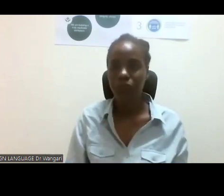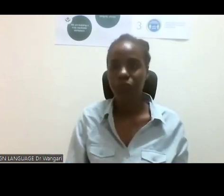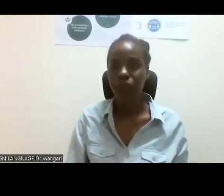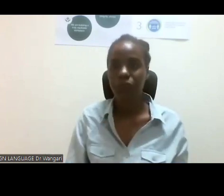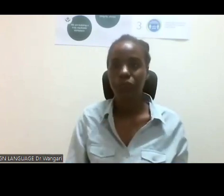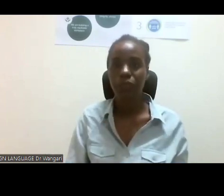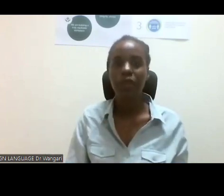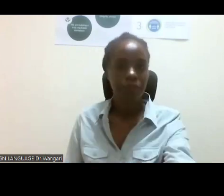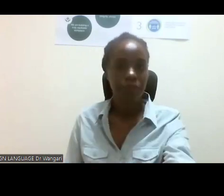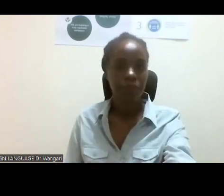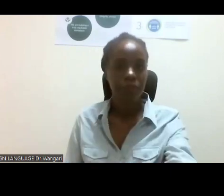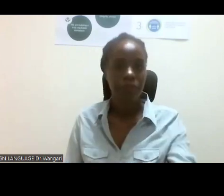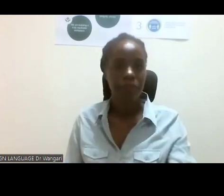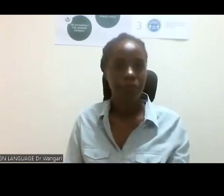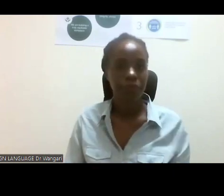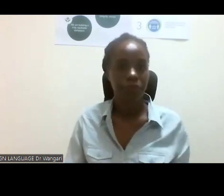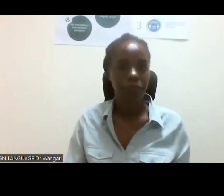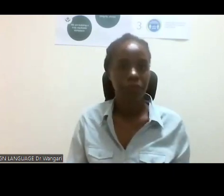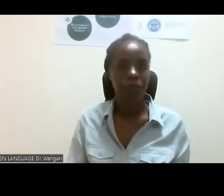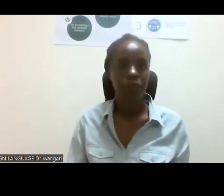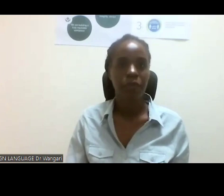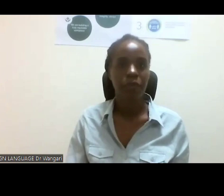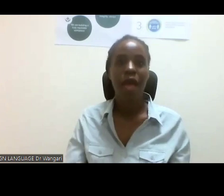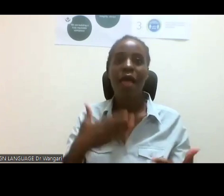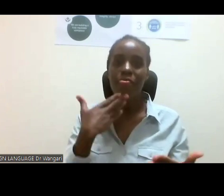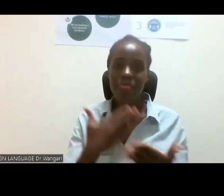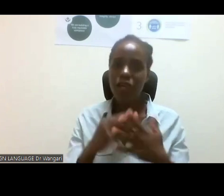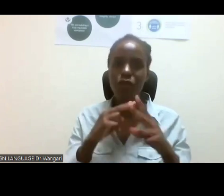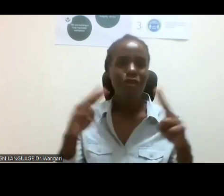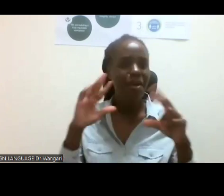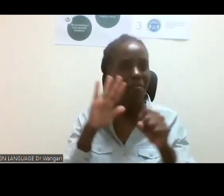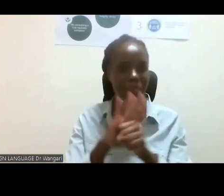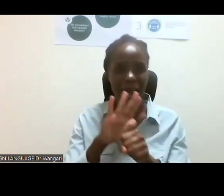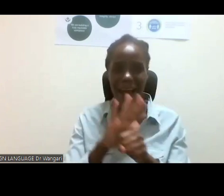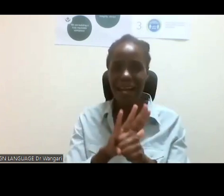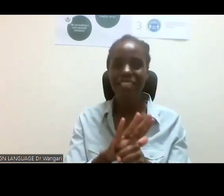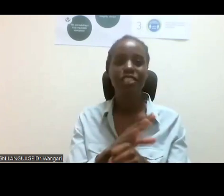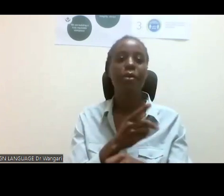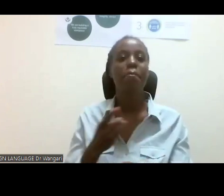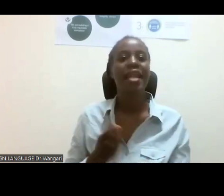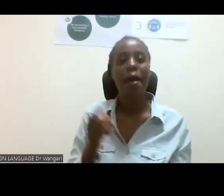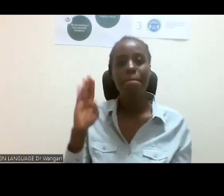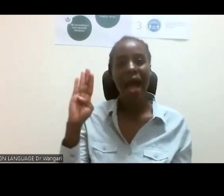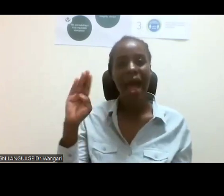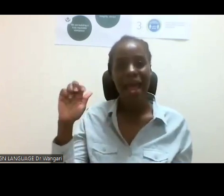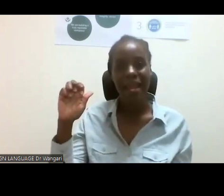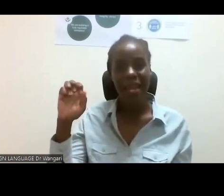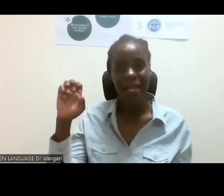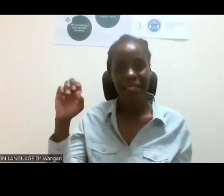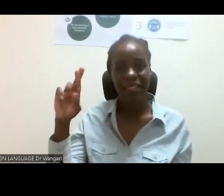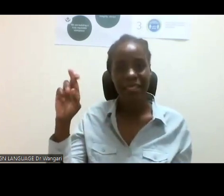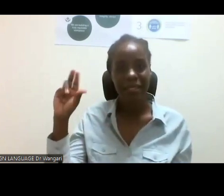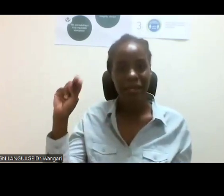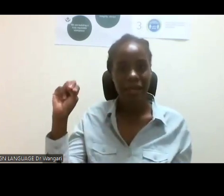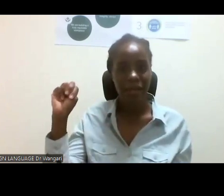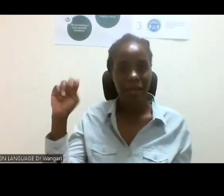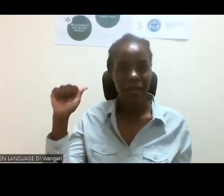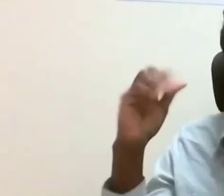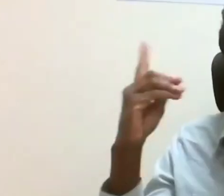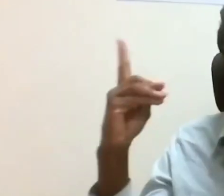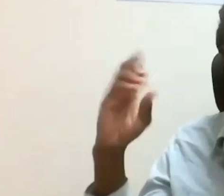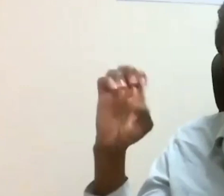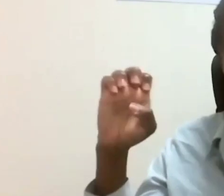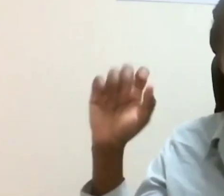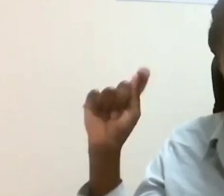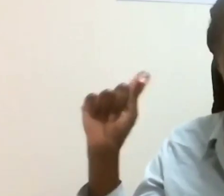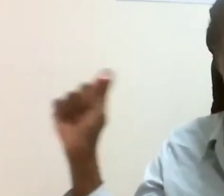Thank you very much. Thank you very much, Madam Bernadette. We very much appreciate that keynote. And I